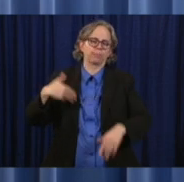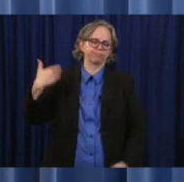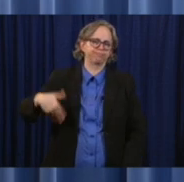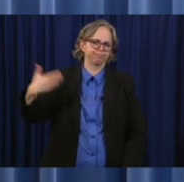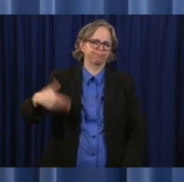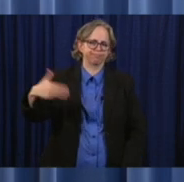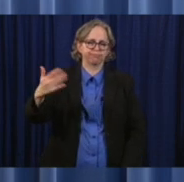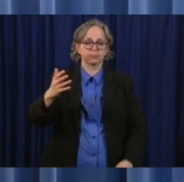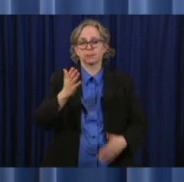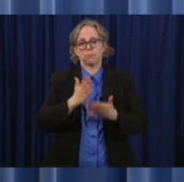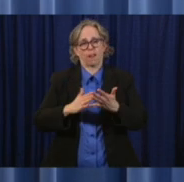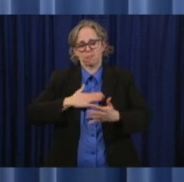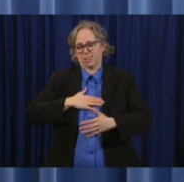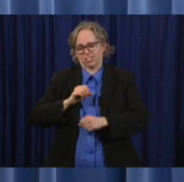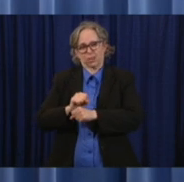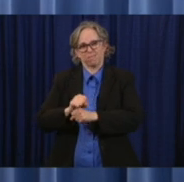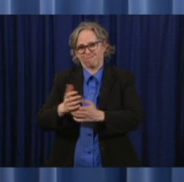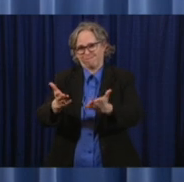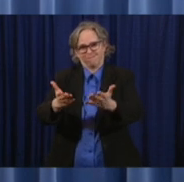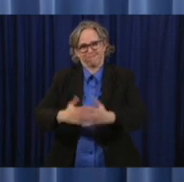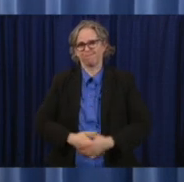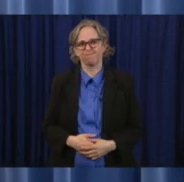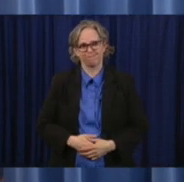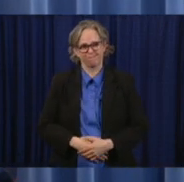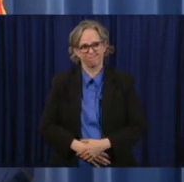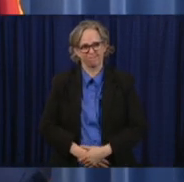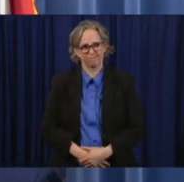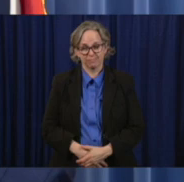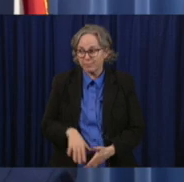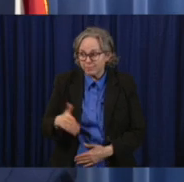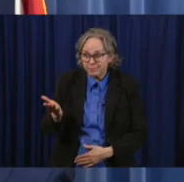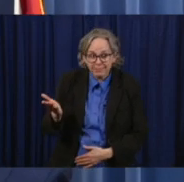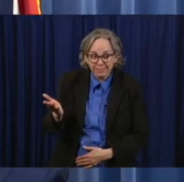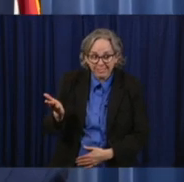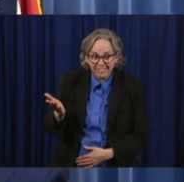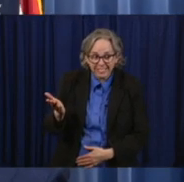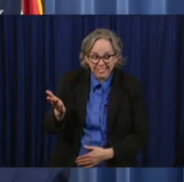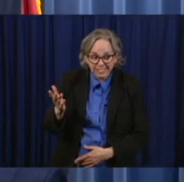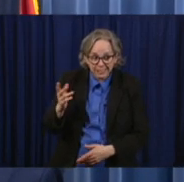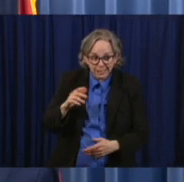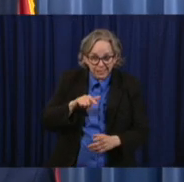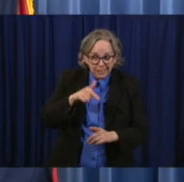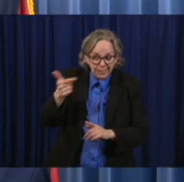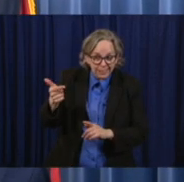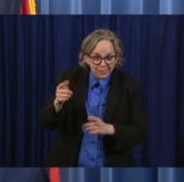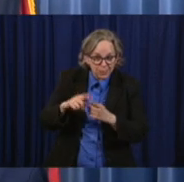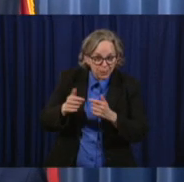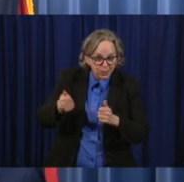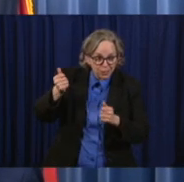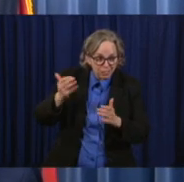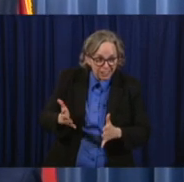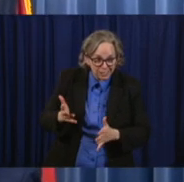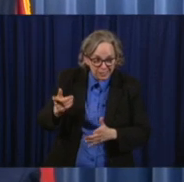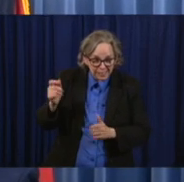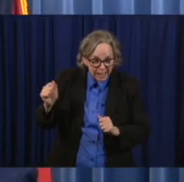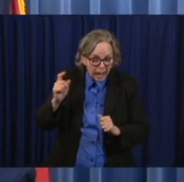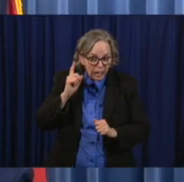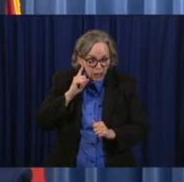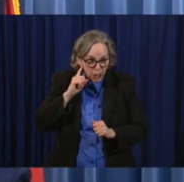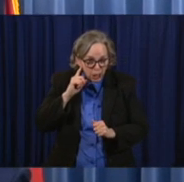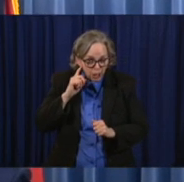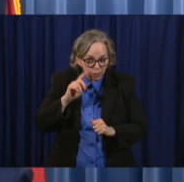job. And we're going to go. Director, were you able to hear the question?